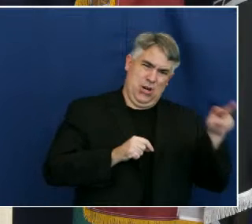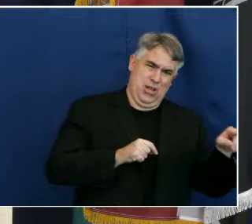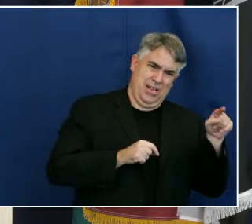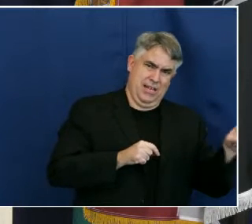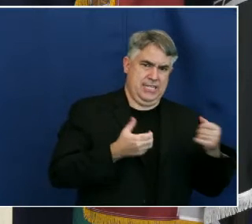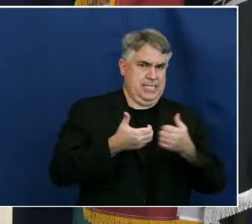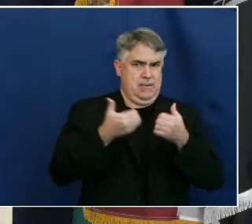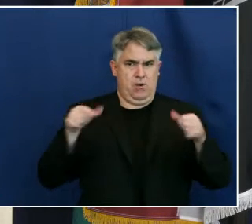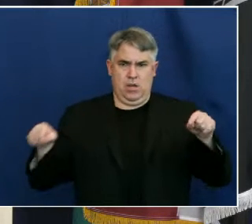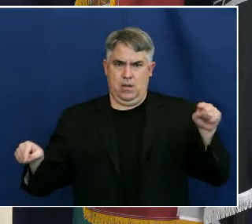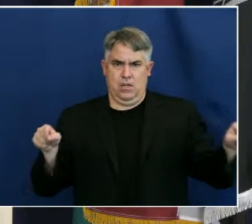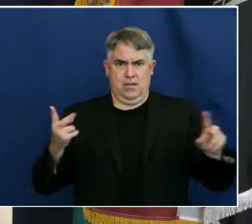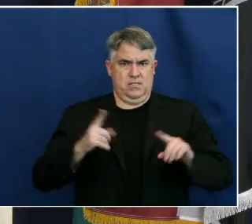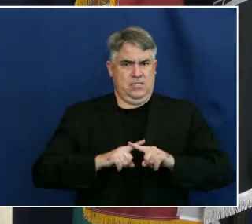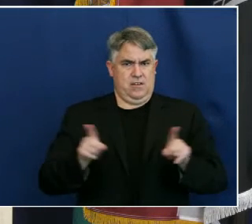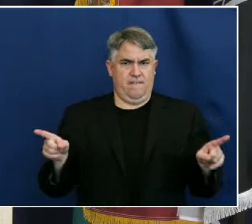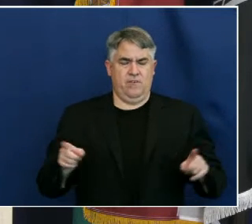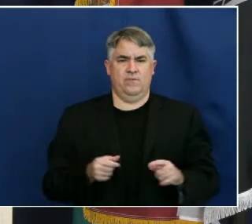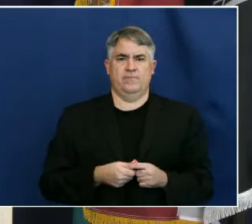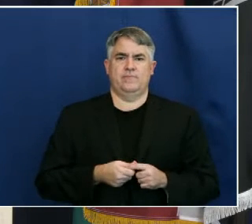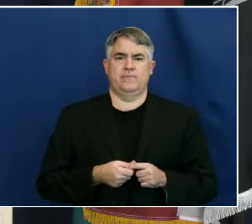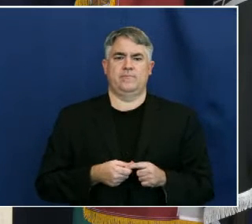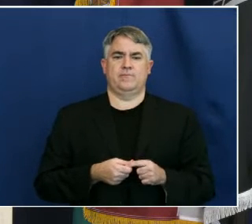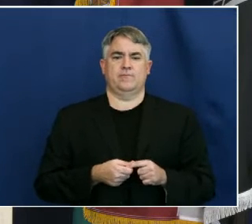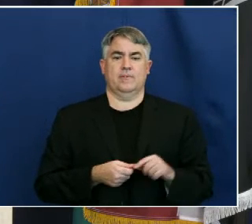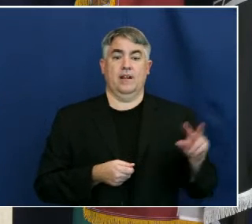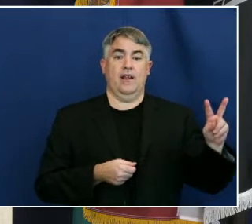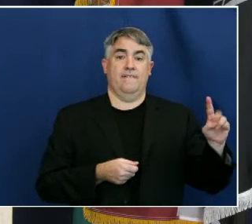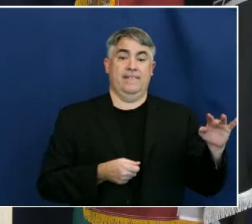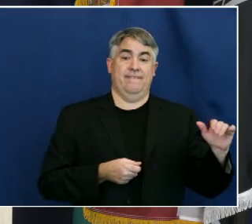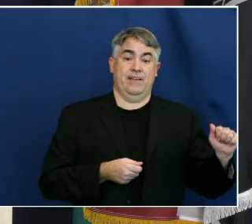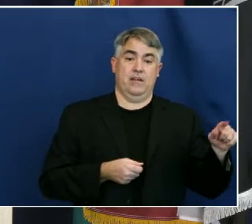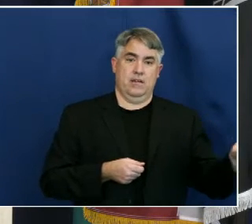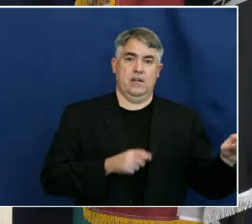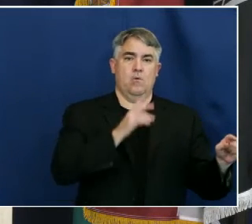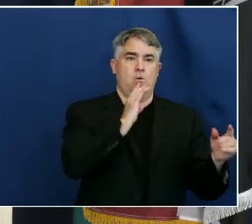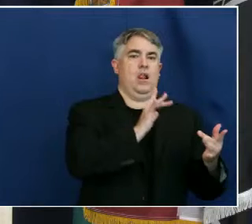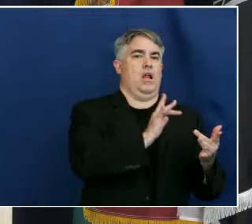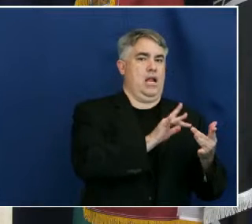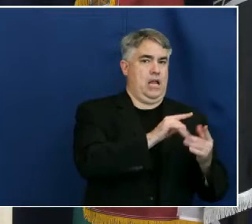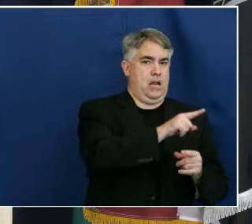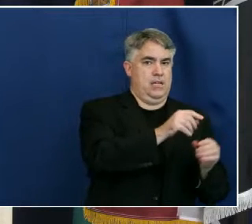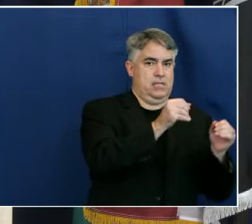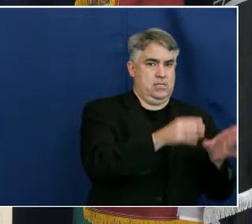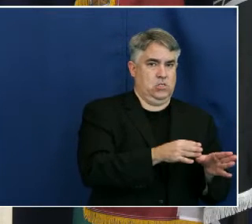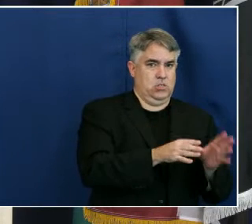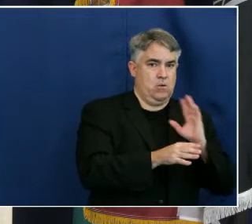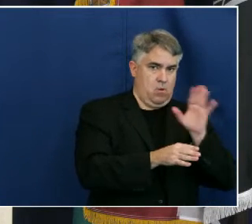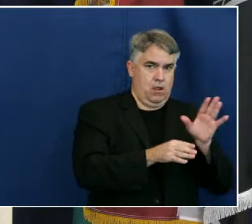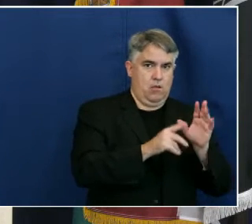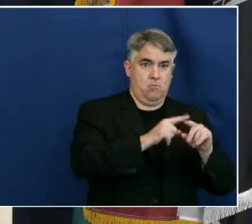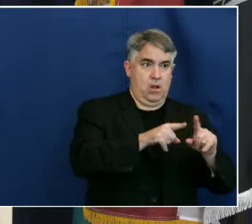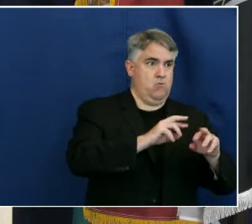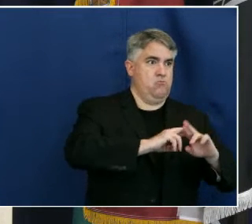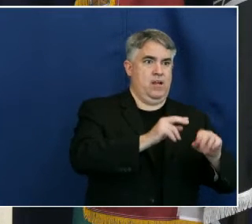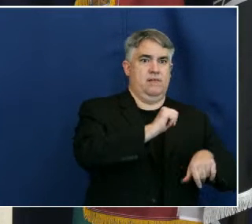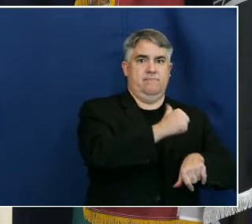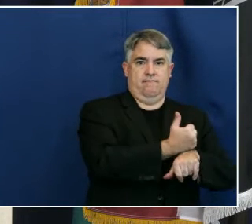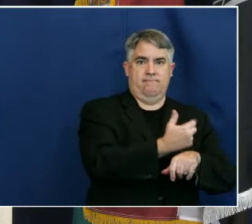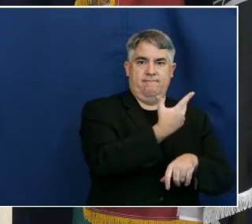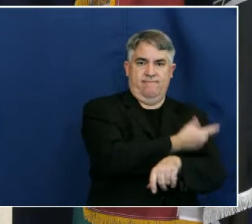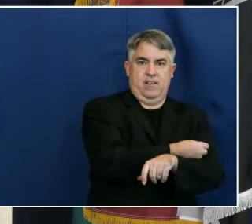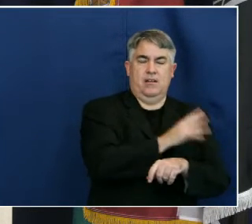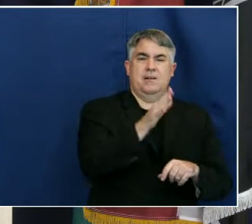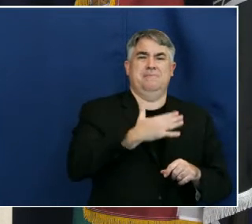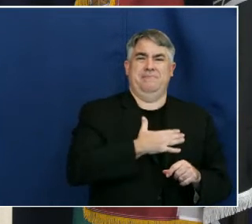will wait. They will be contacted when there's an opportunity for them to get vaccinated. We just ask them to be patient. We're